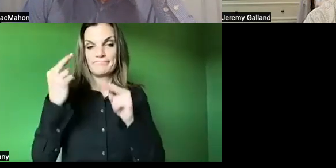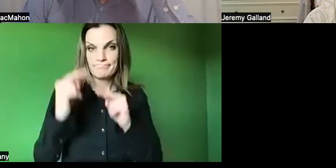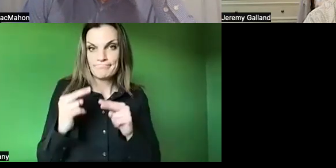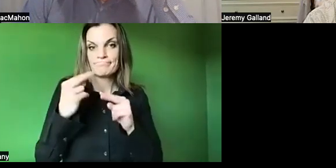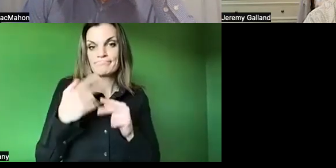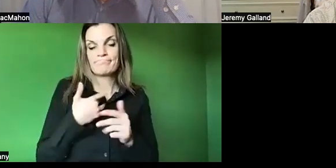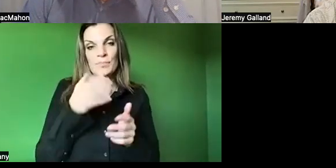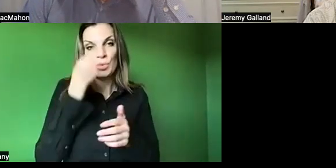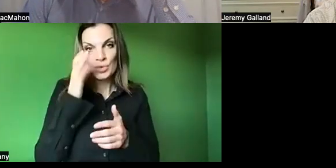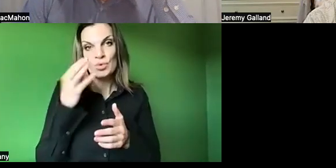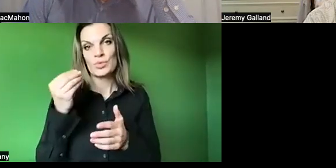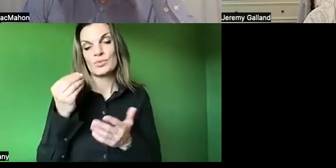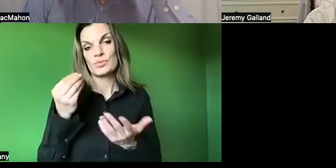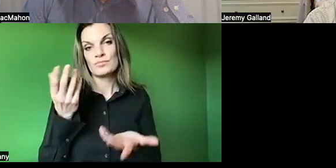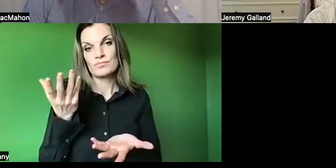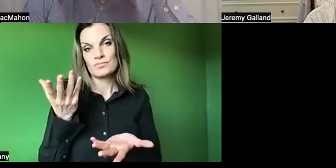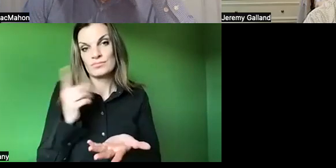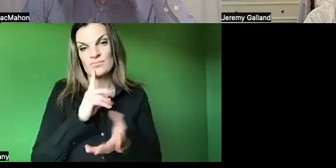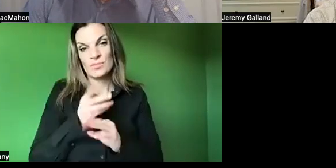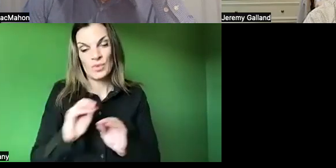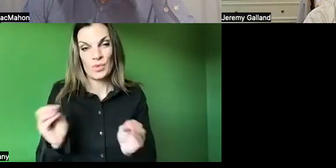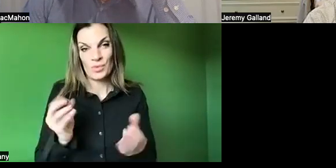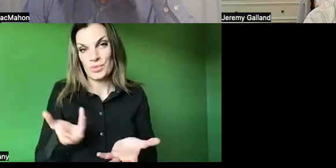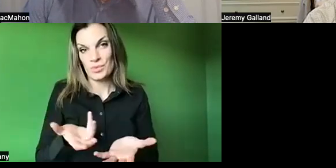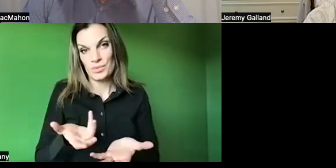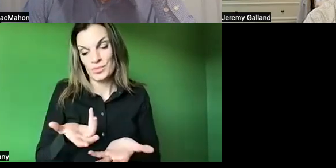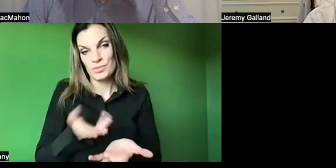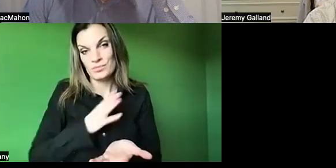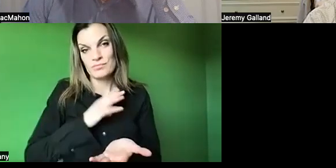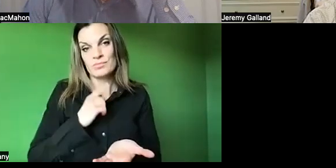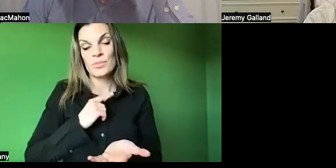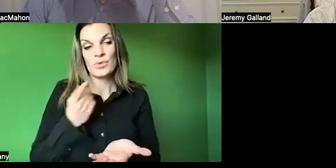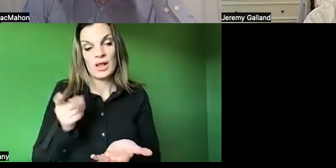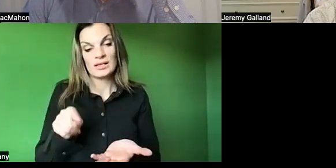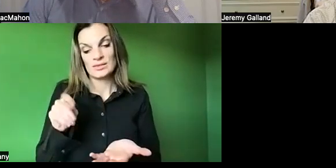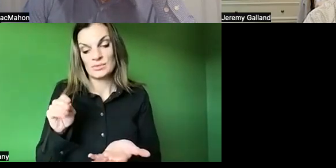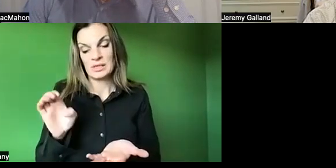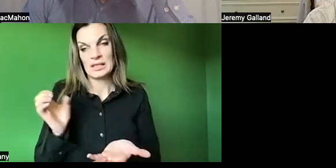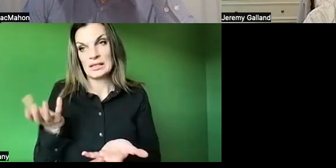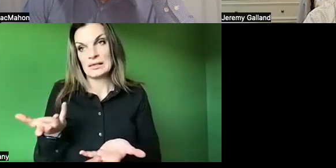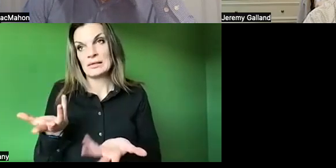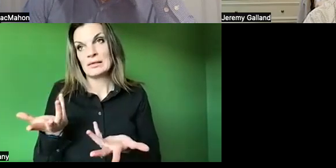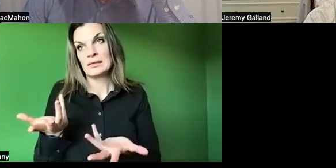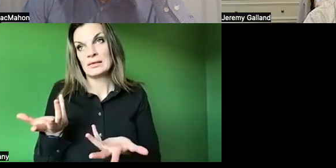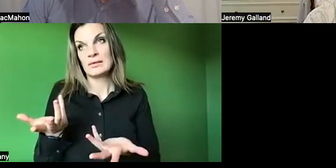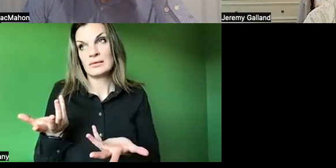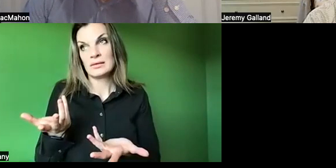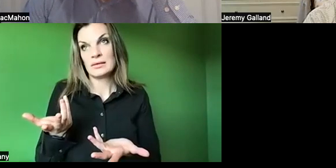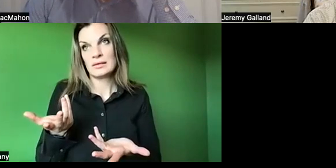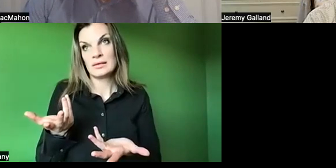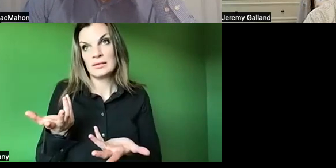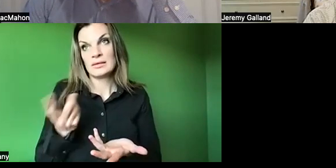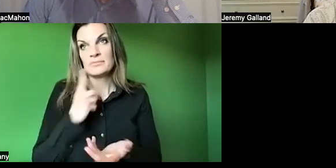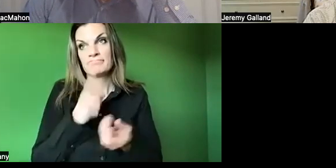heard. And there's just no, and the board has to be upstanders